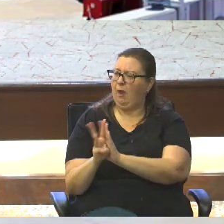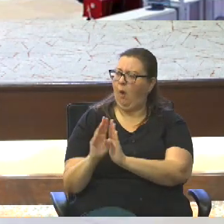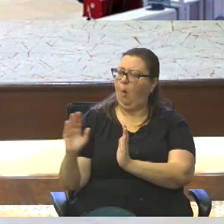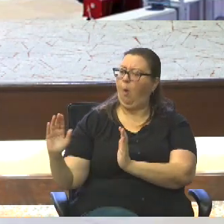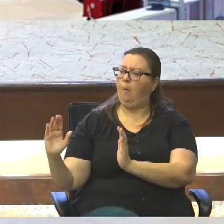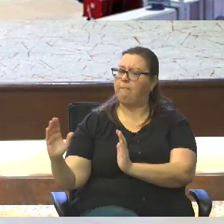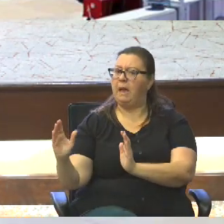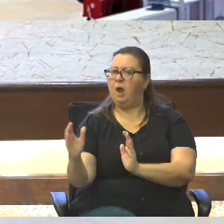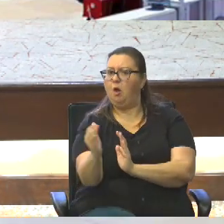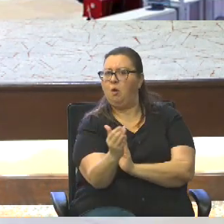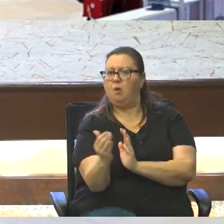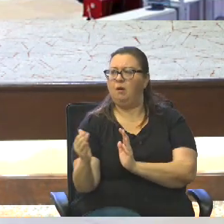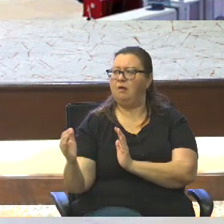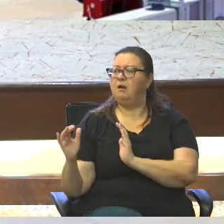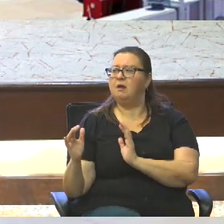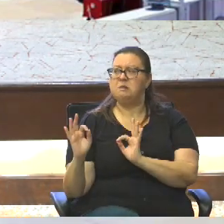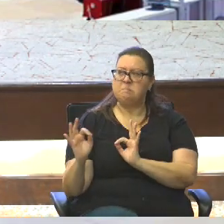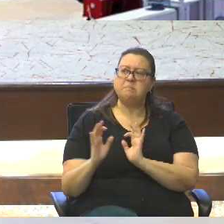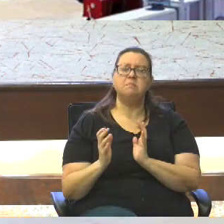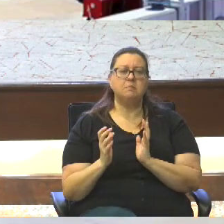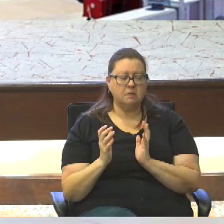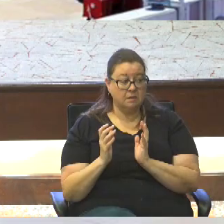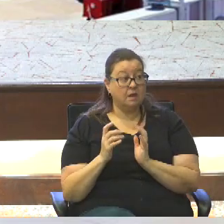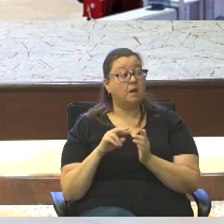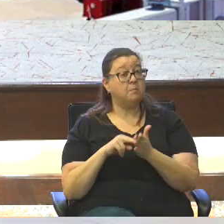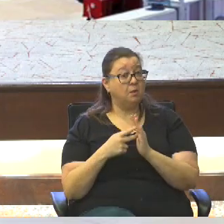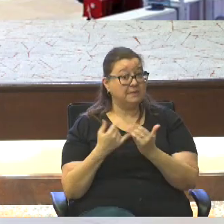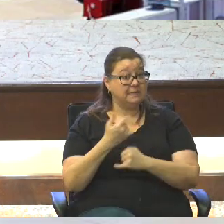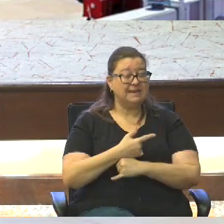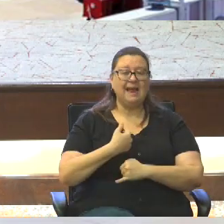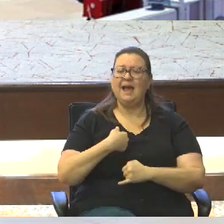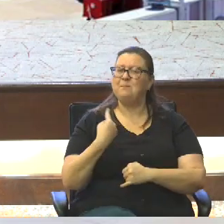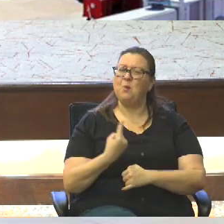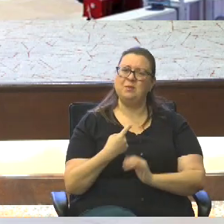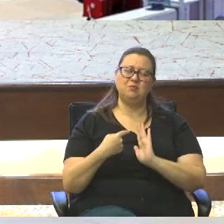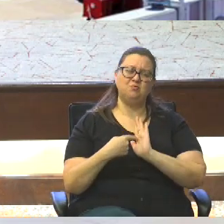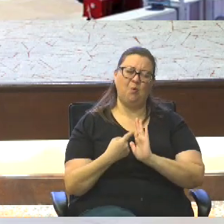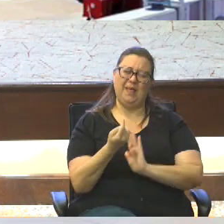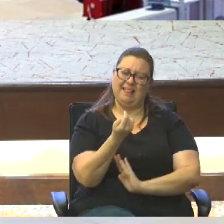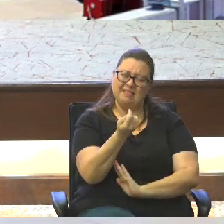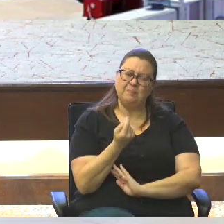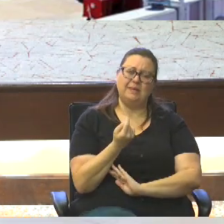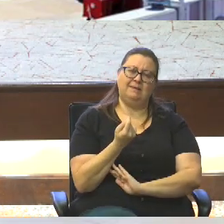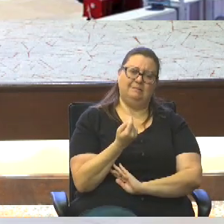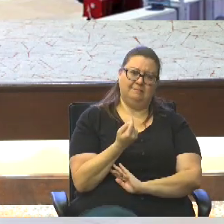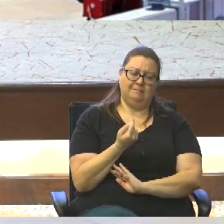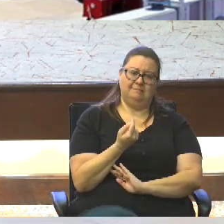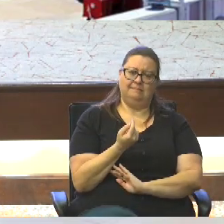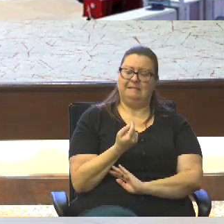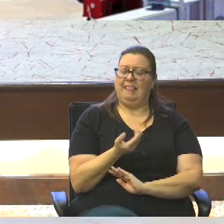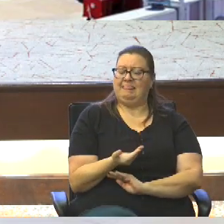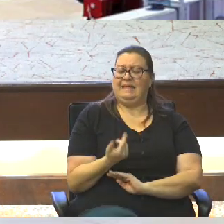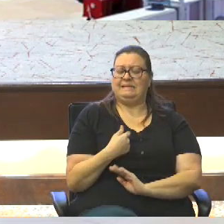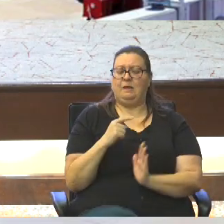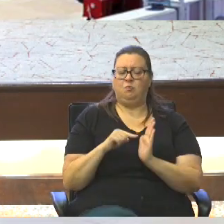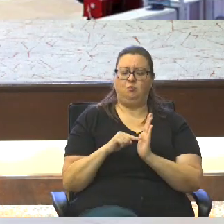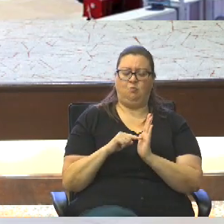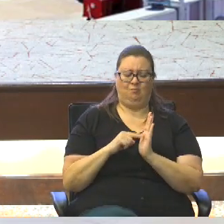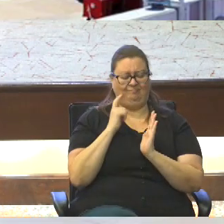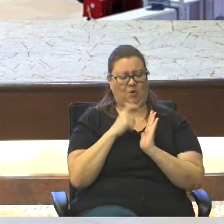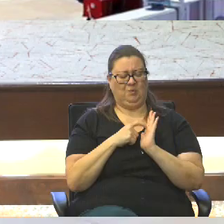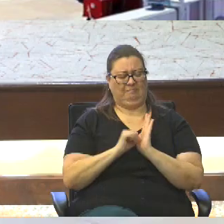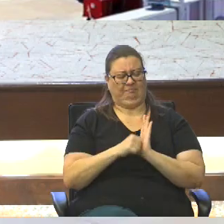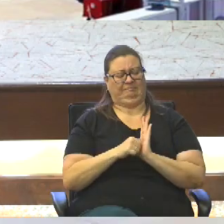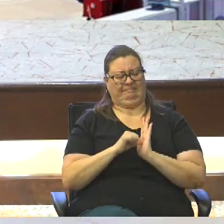management. For the purposes of this presentation, where I'm only really presenting a handful of what I consider to be the standout elements of this